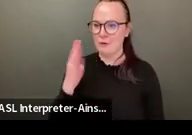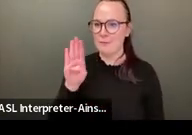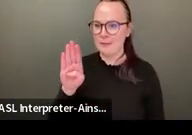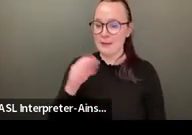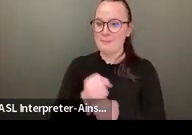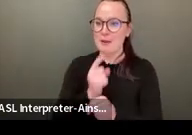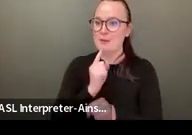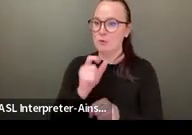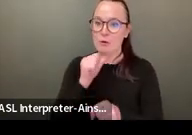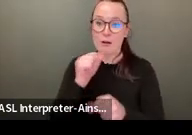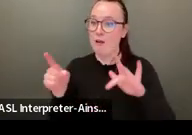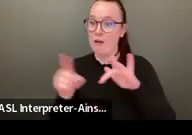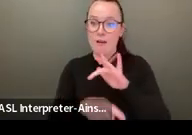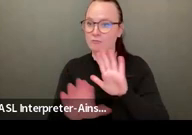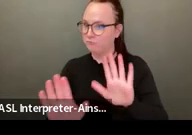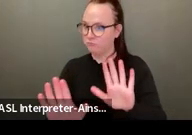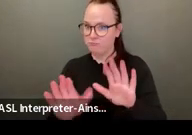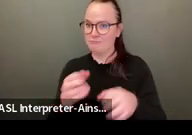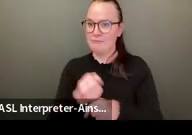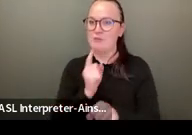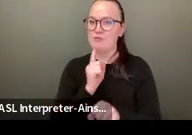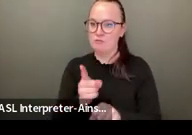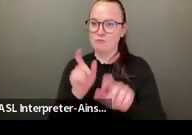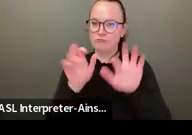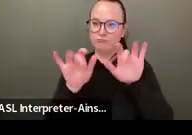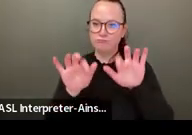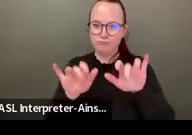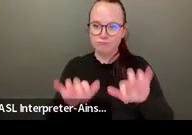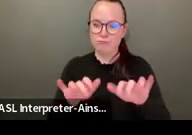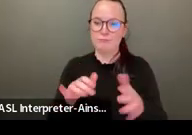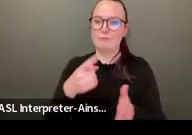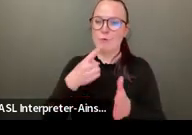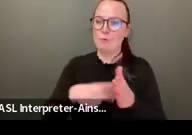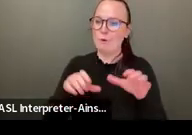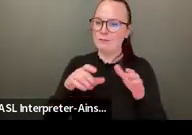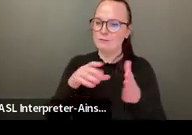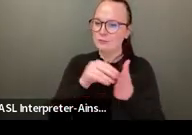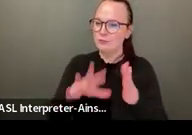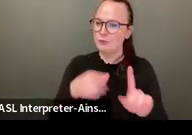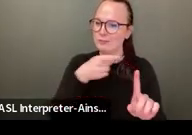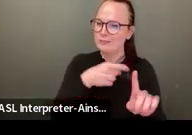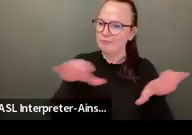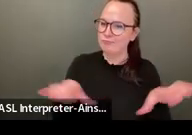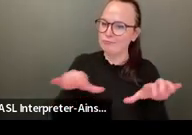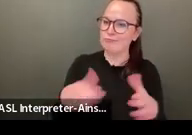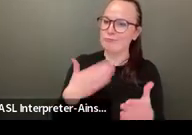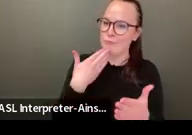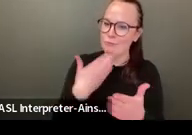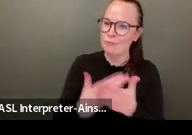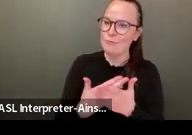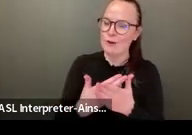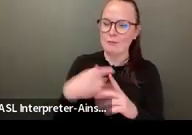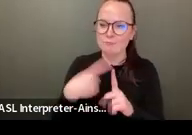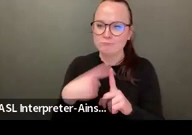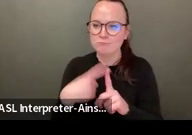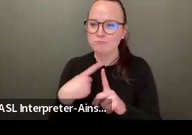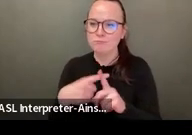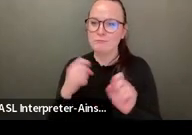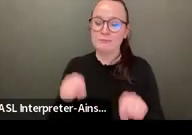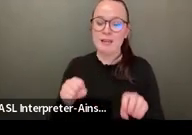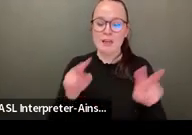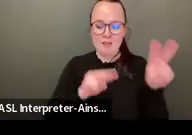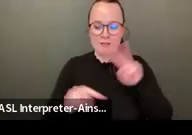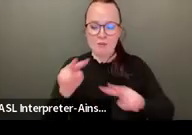sure you're putting what the student is doing well. This can be based on evaluations or